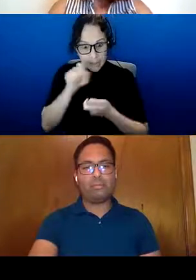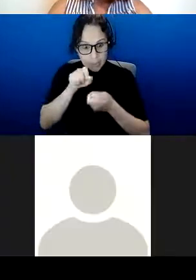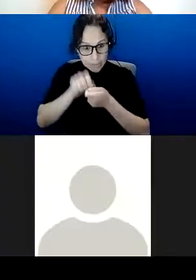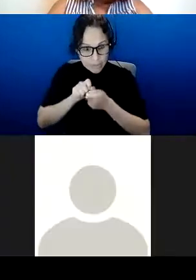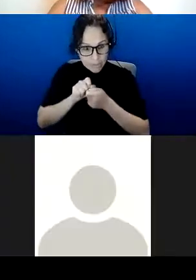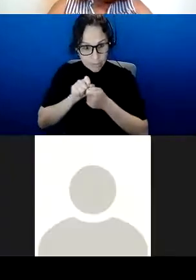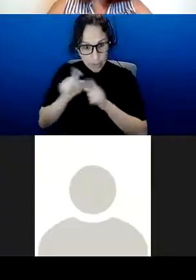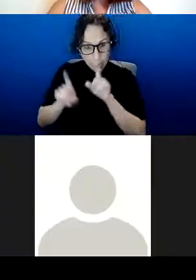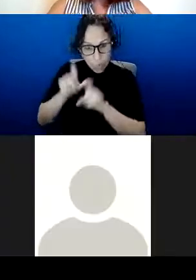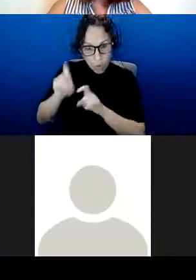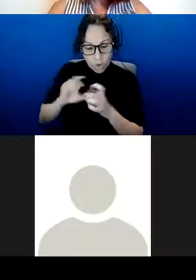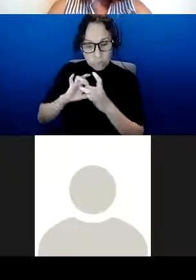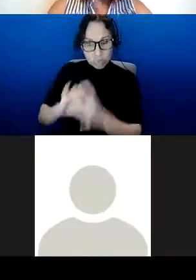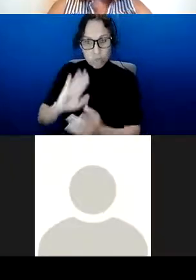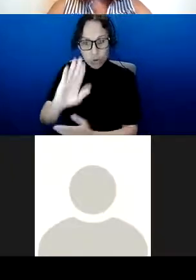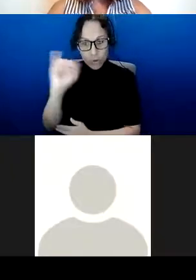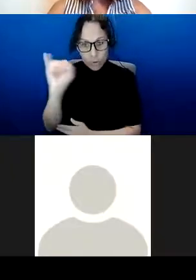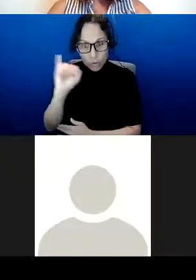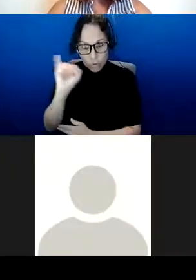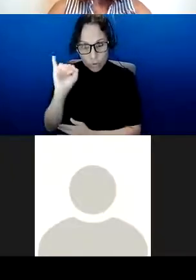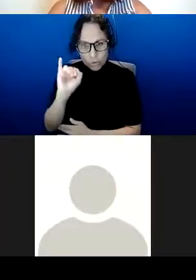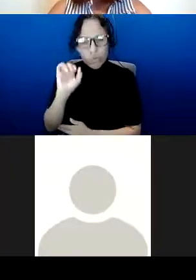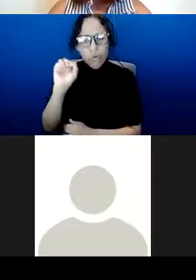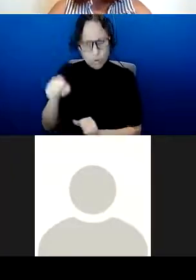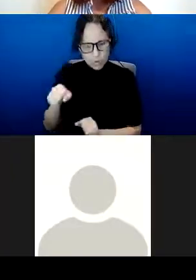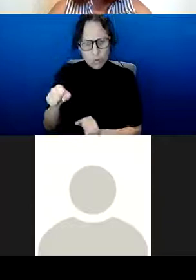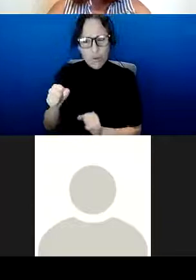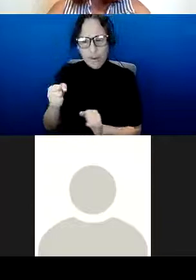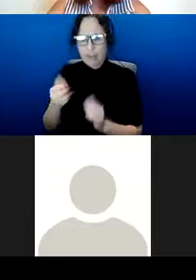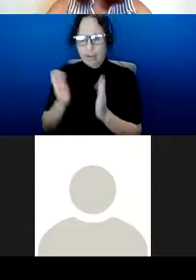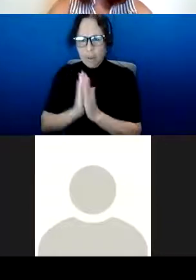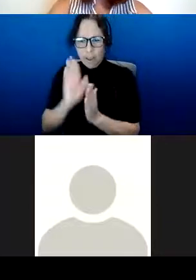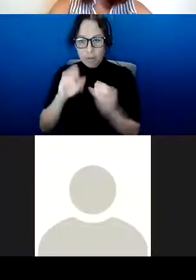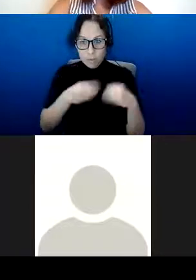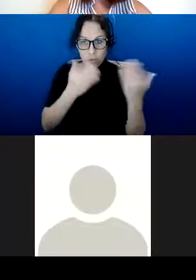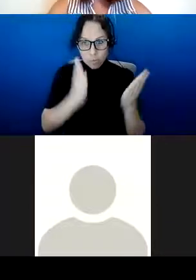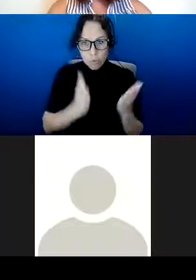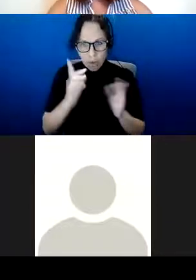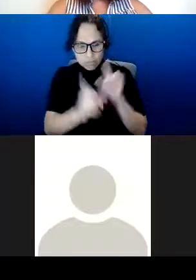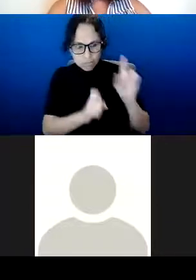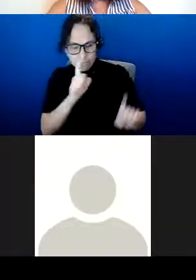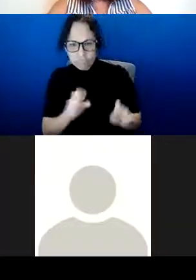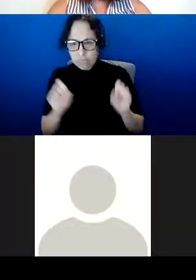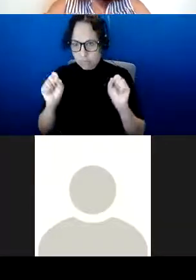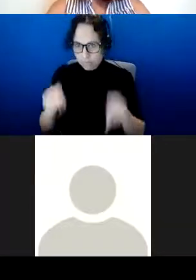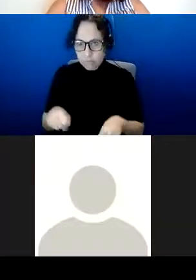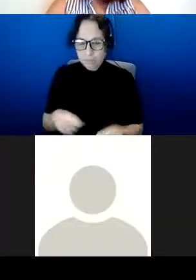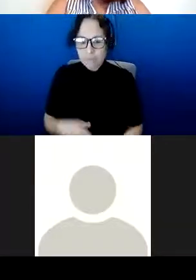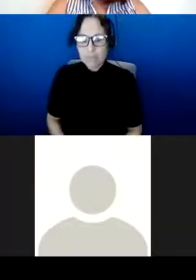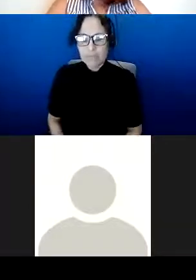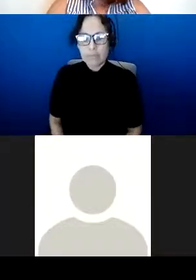questions regarding your insurance, you're welcome to ask your provider those questions as well.